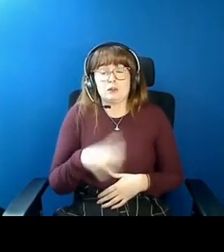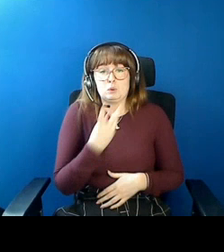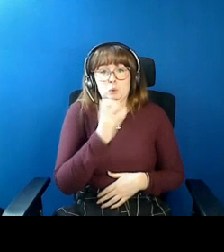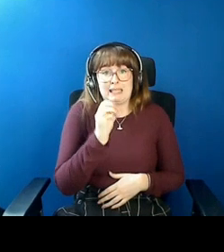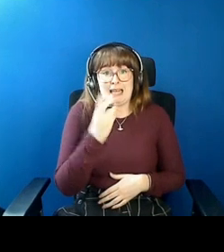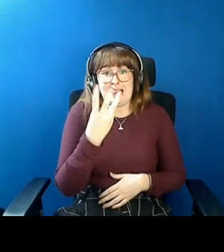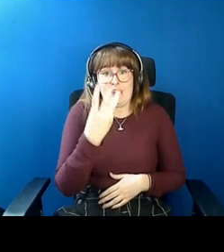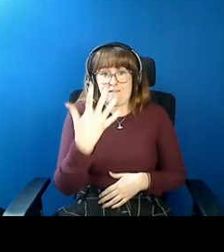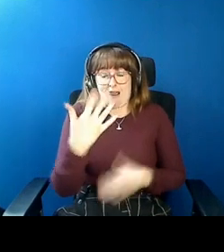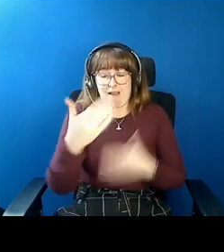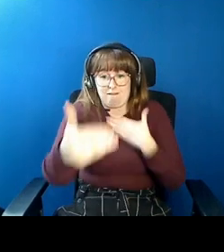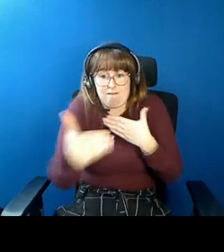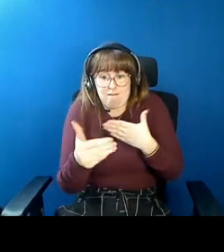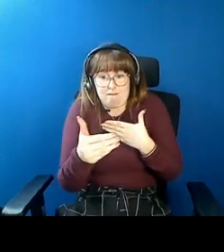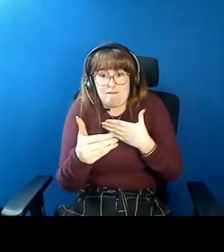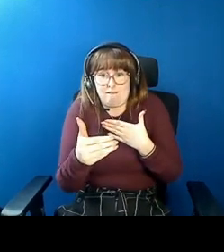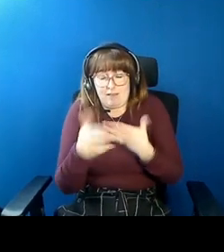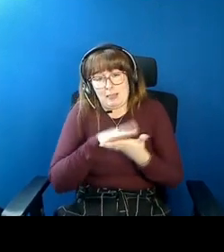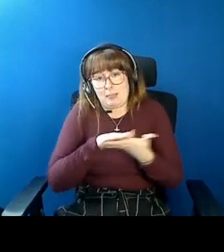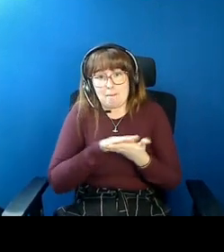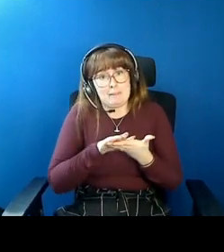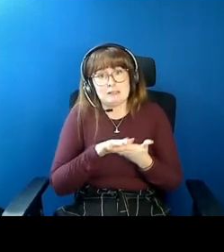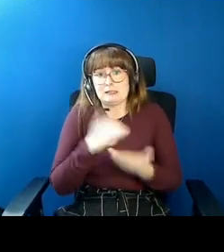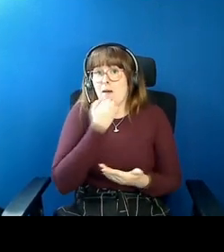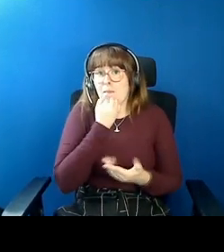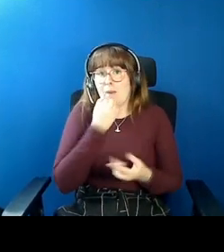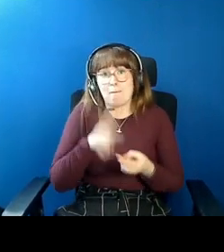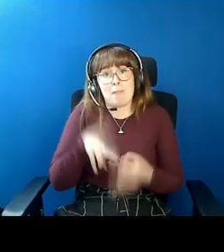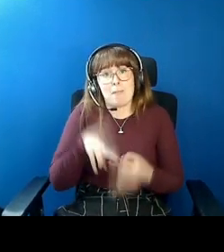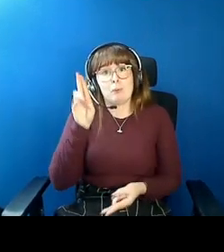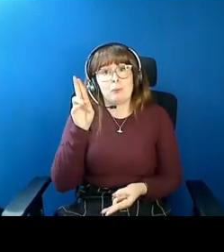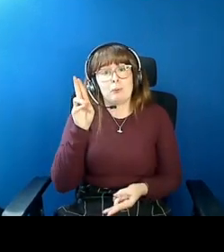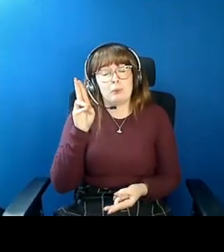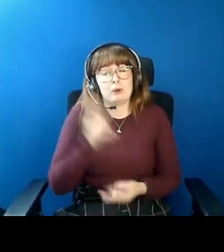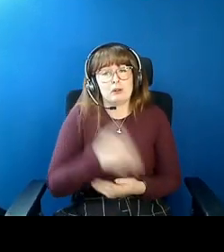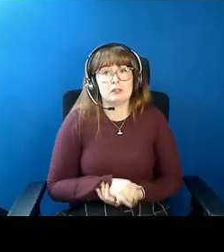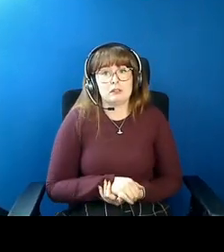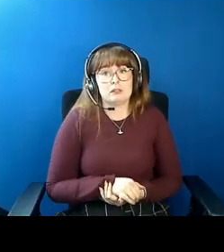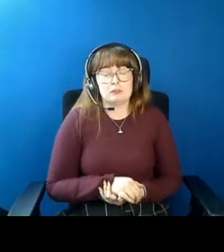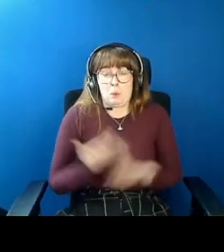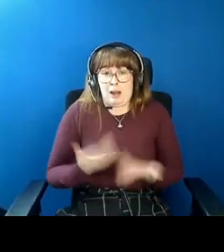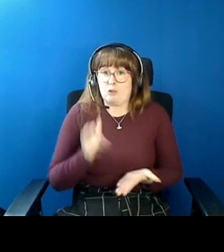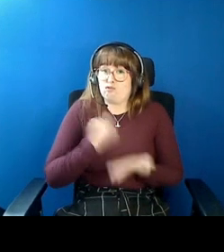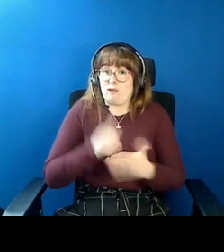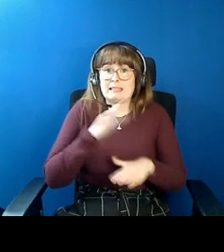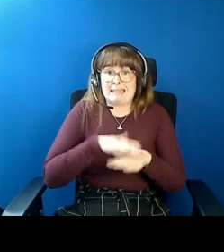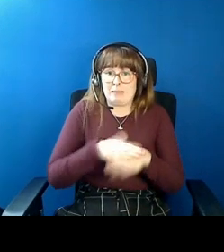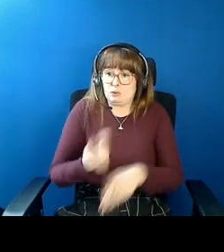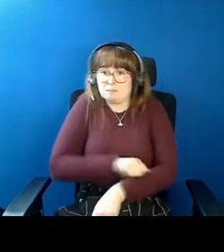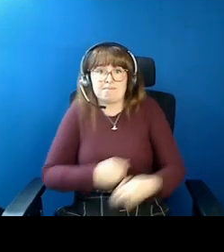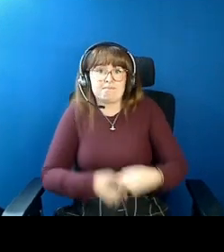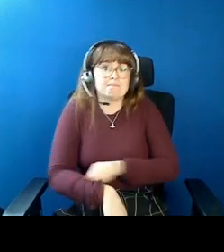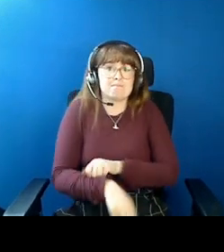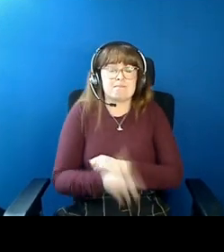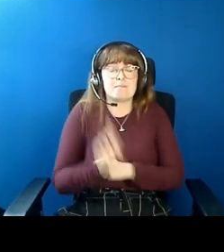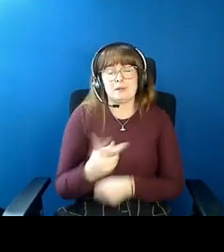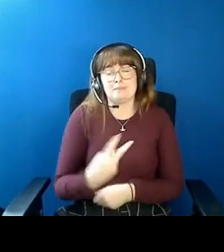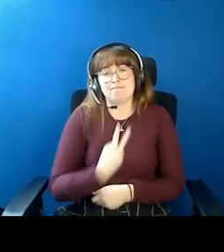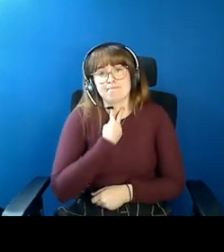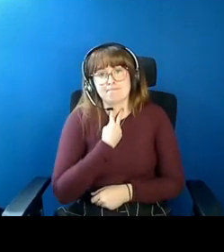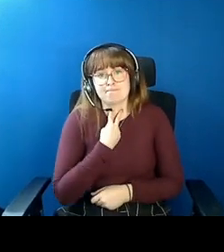2035, obviously the number significantly jumps up. So, it's the right time now to be taking action. And fortunately, there are